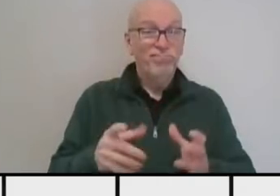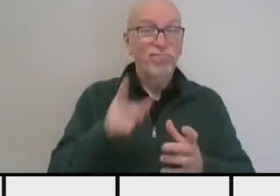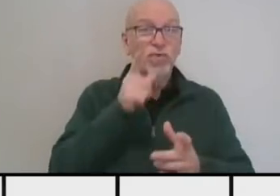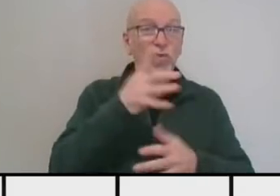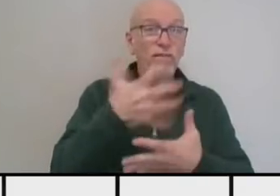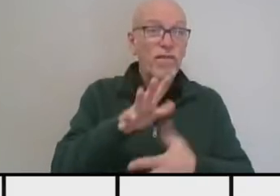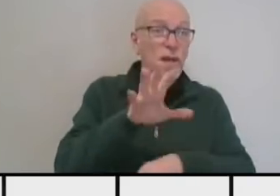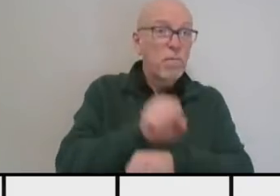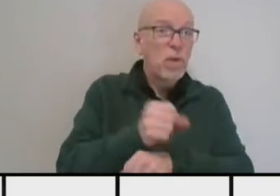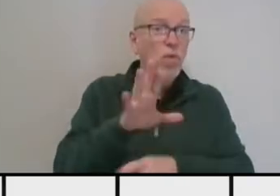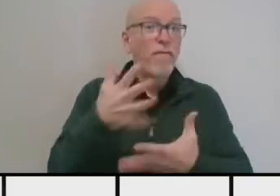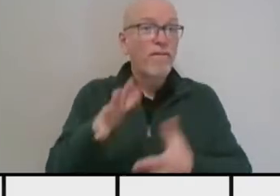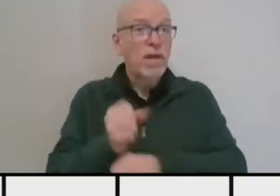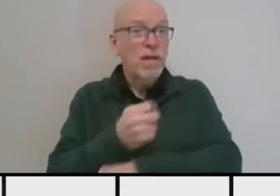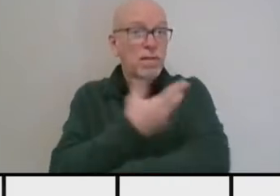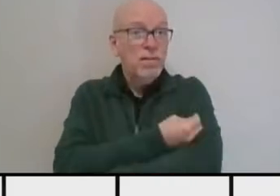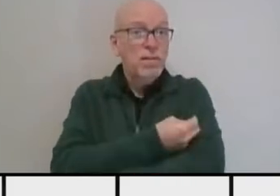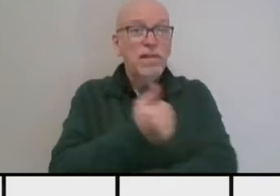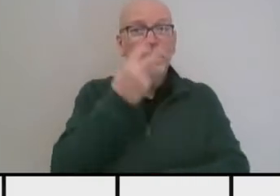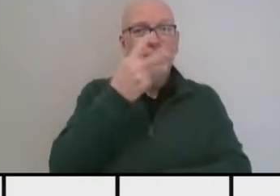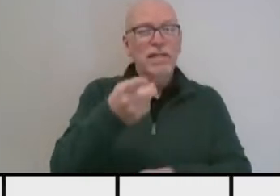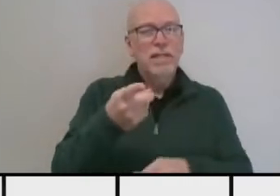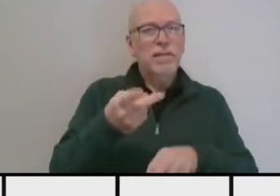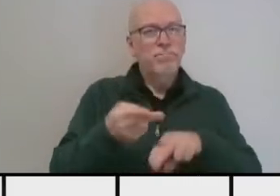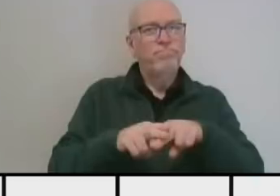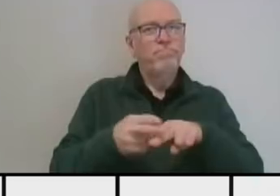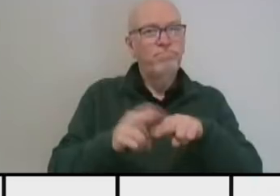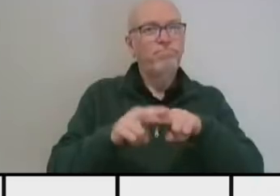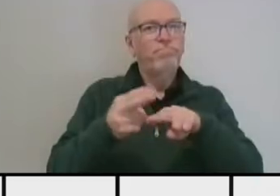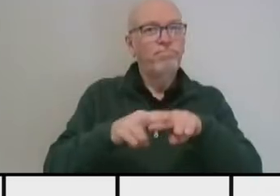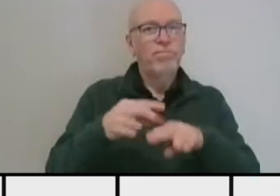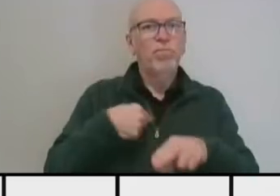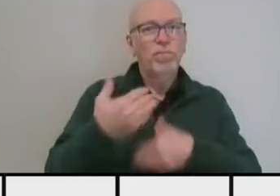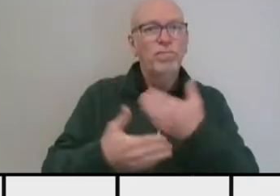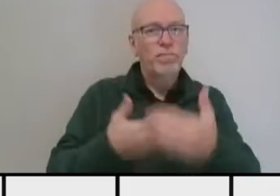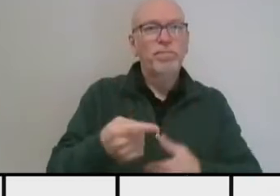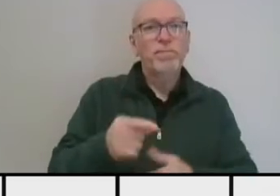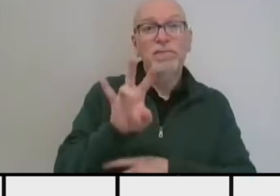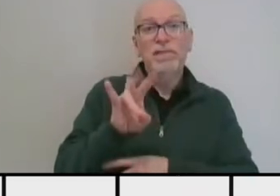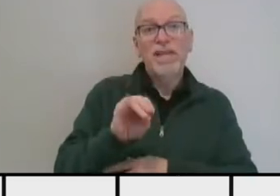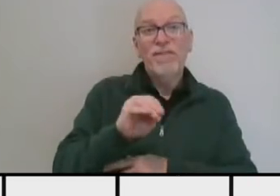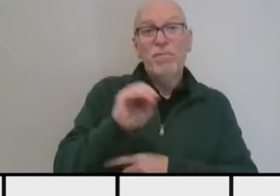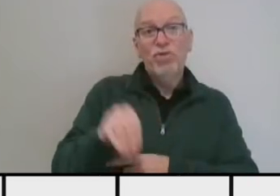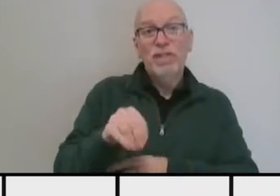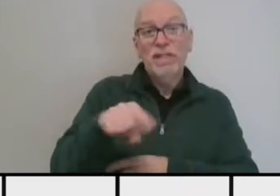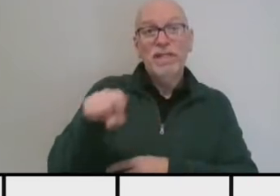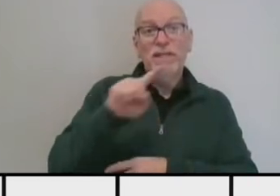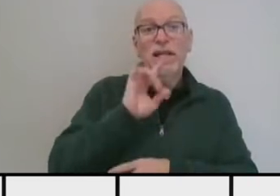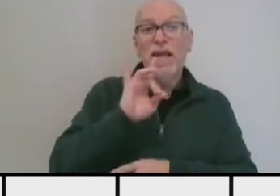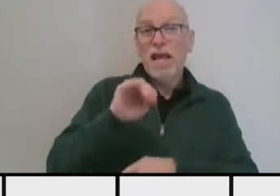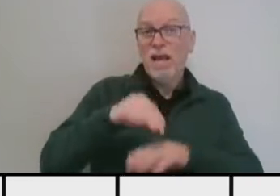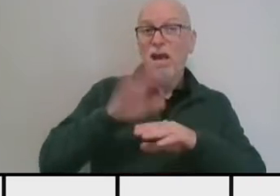received a vaccine, you can see the steady progress that we're making. 70% of Hoosiers are 80